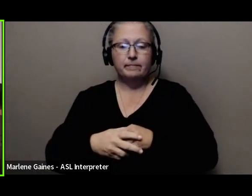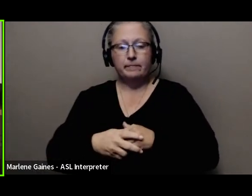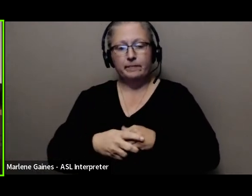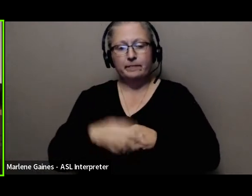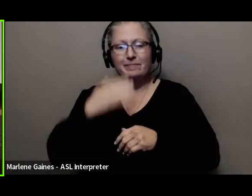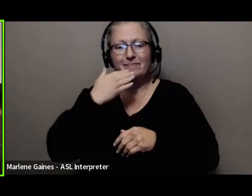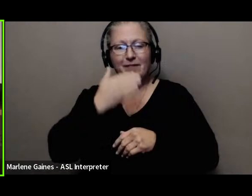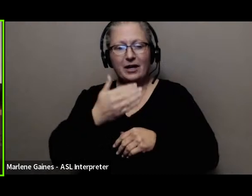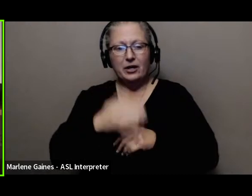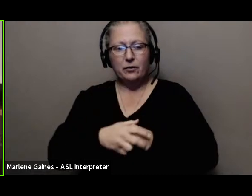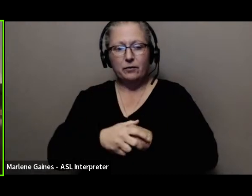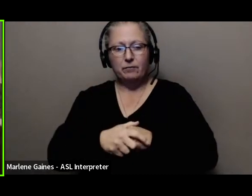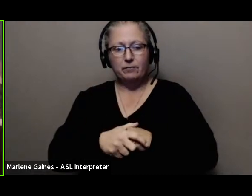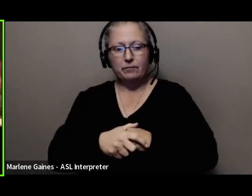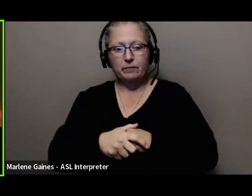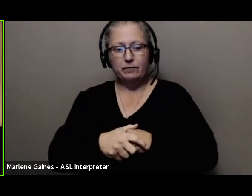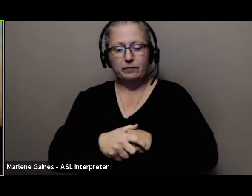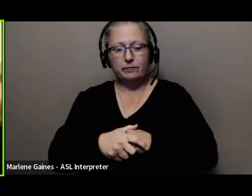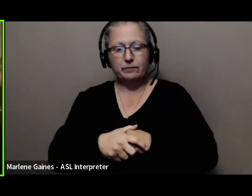Thank you.